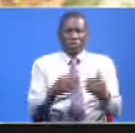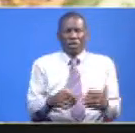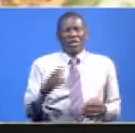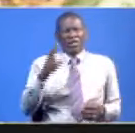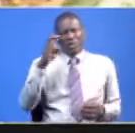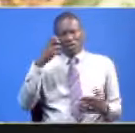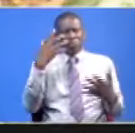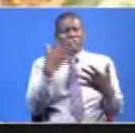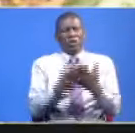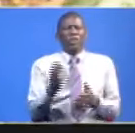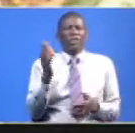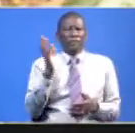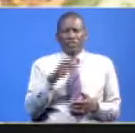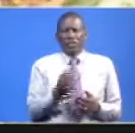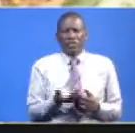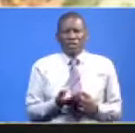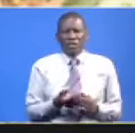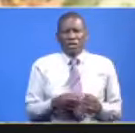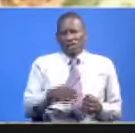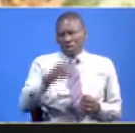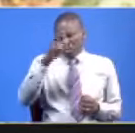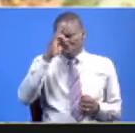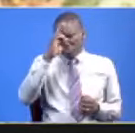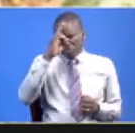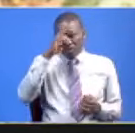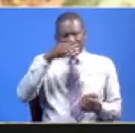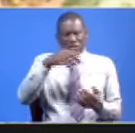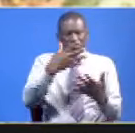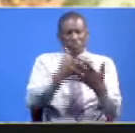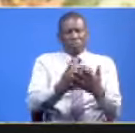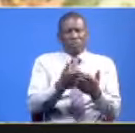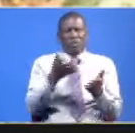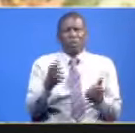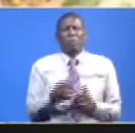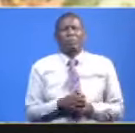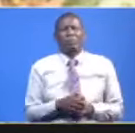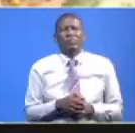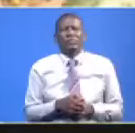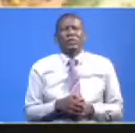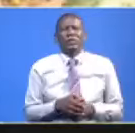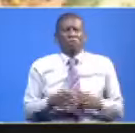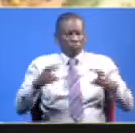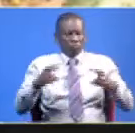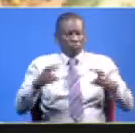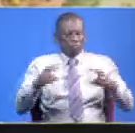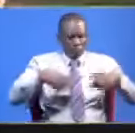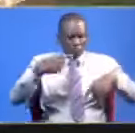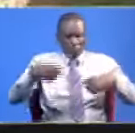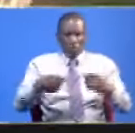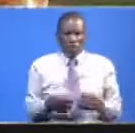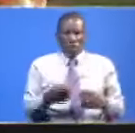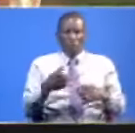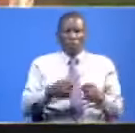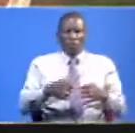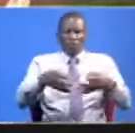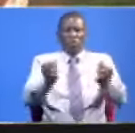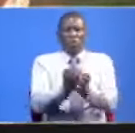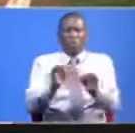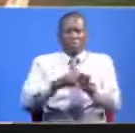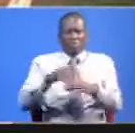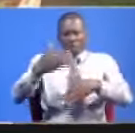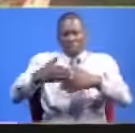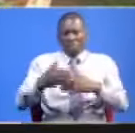tulimshika na ako kwa police custody na uchunguzi inaendelea. According to family